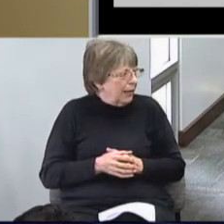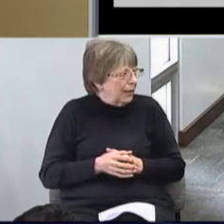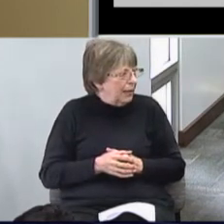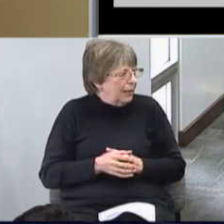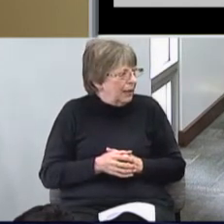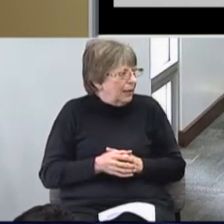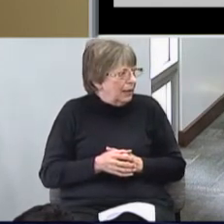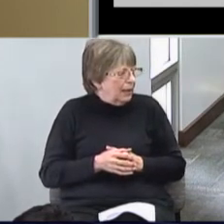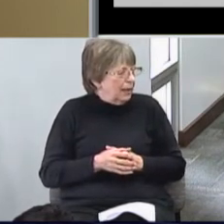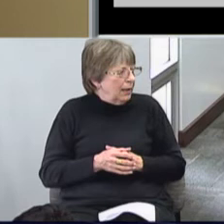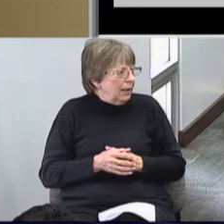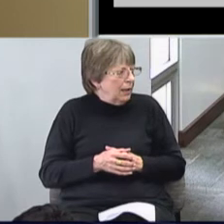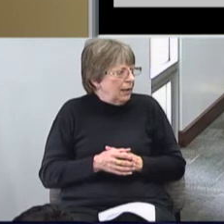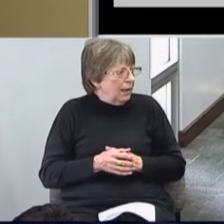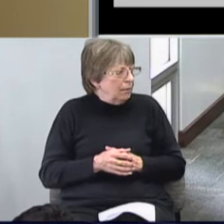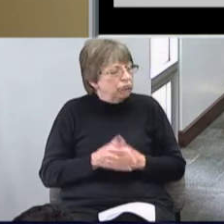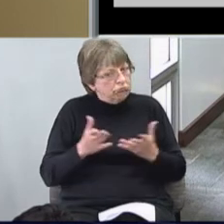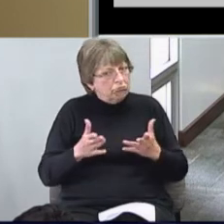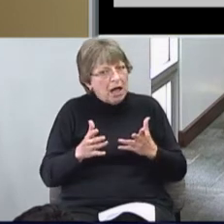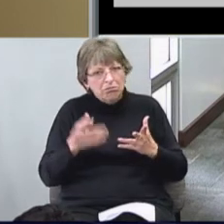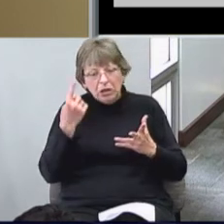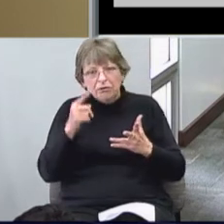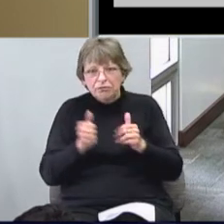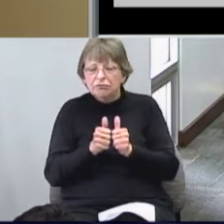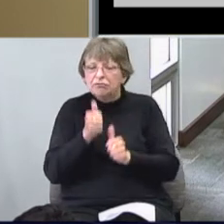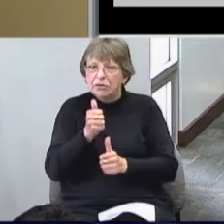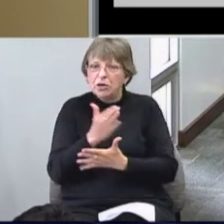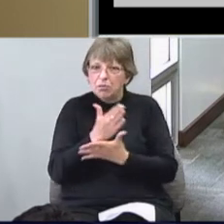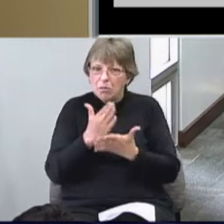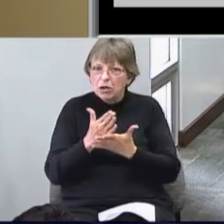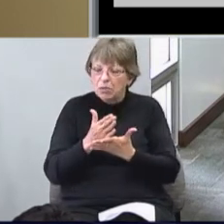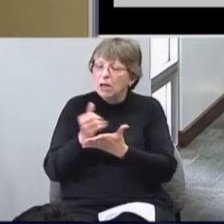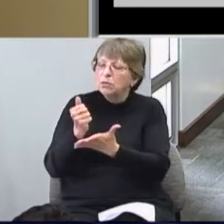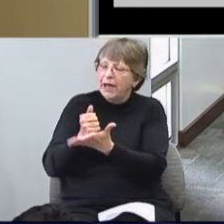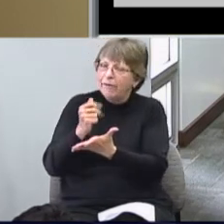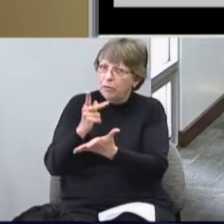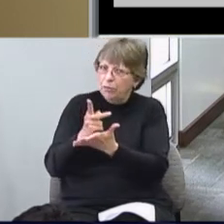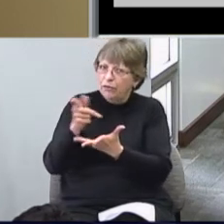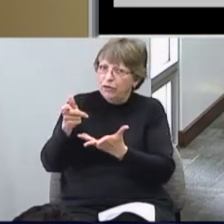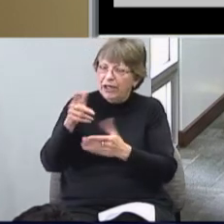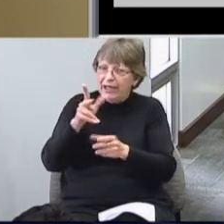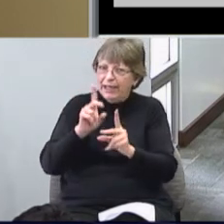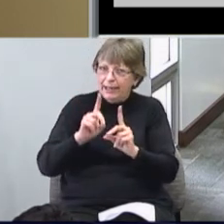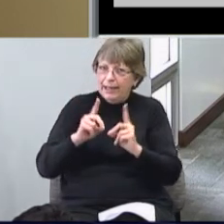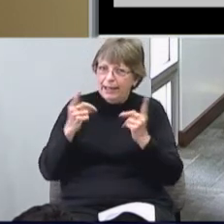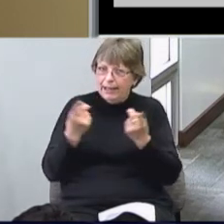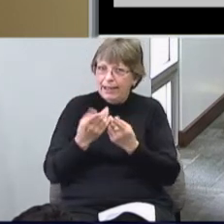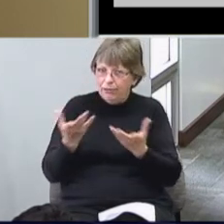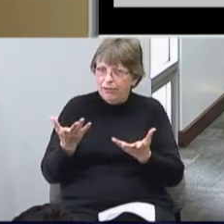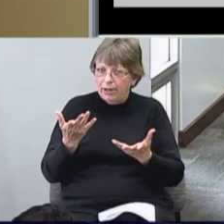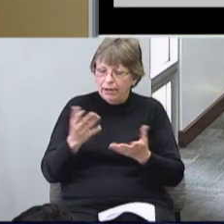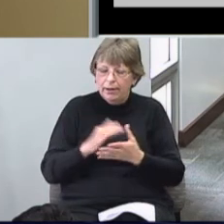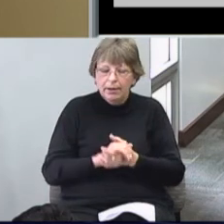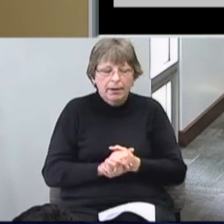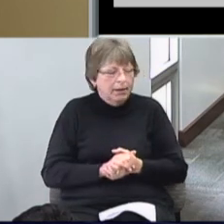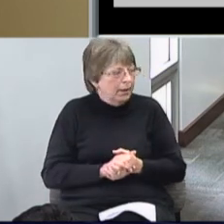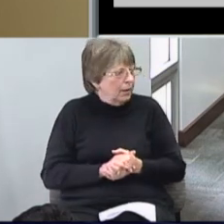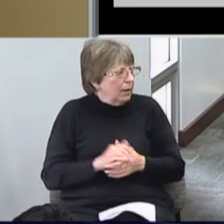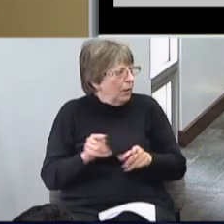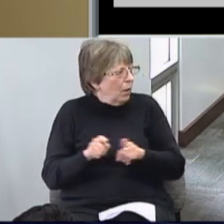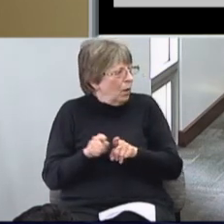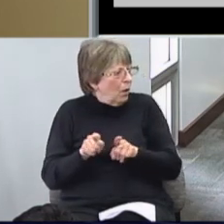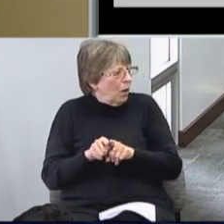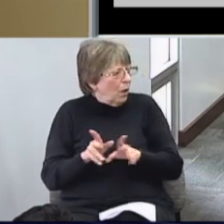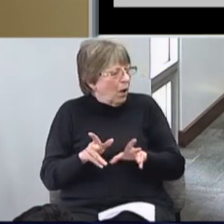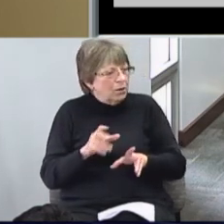speak. But by and large, the consent of the district was obtained prior to formation of the district. Also,